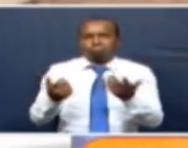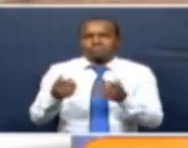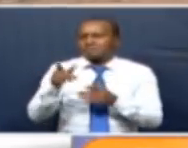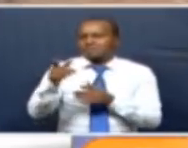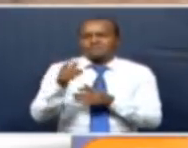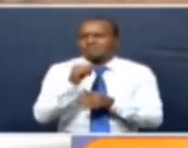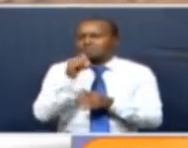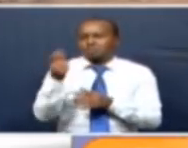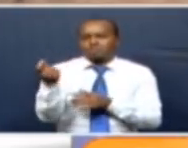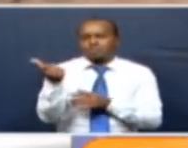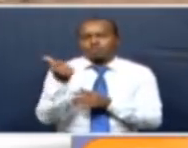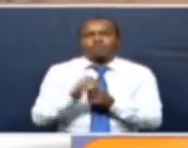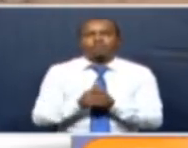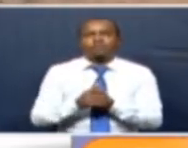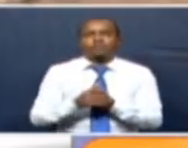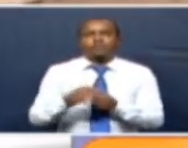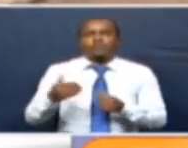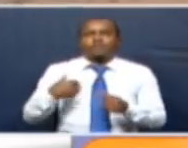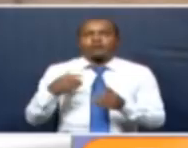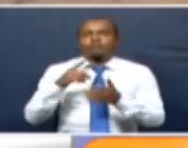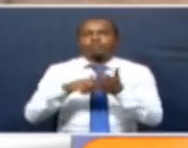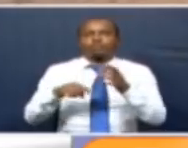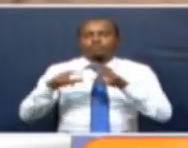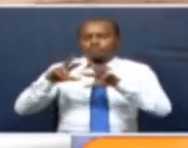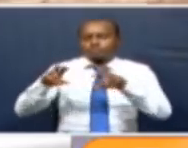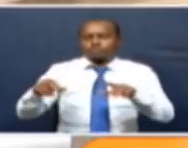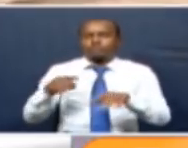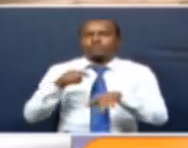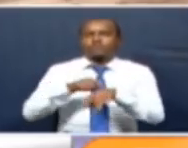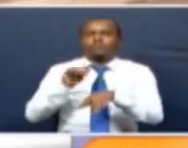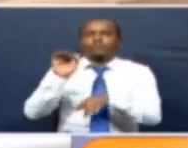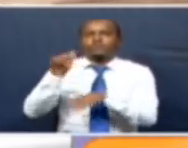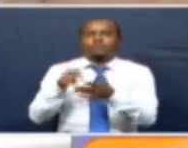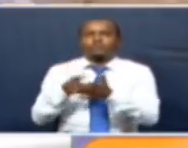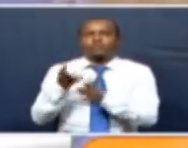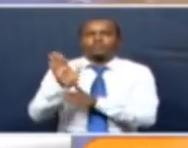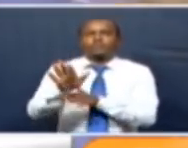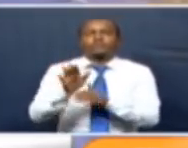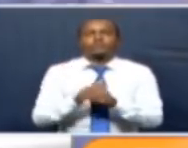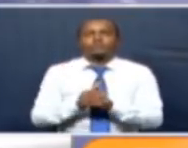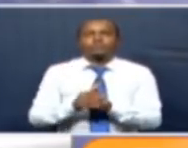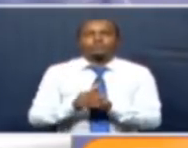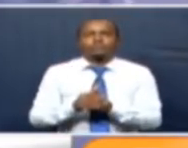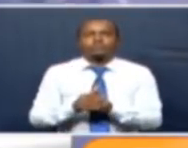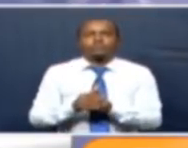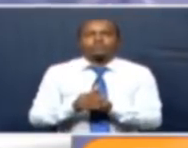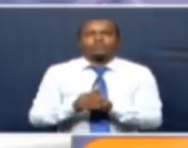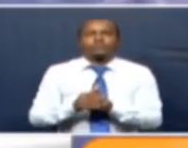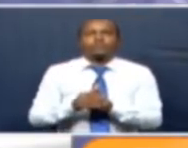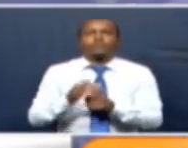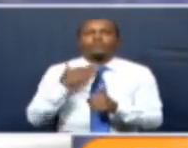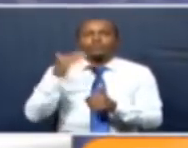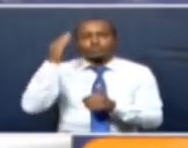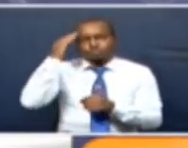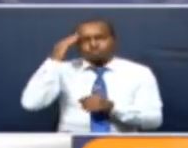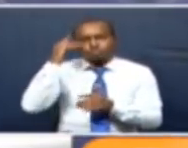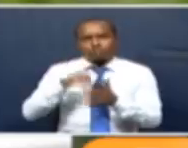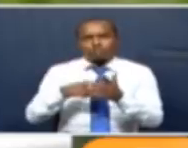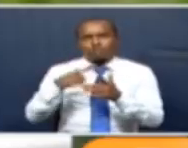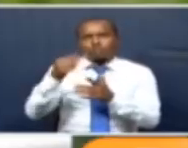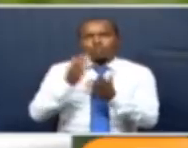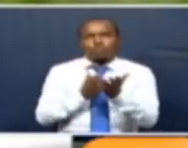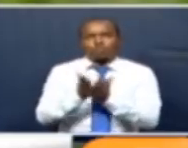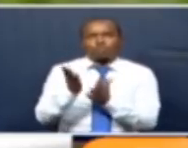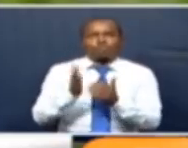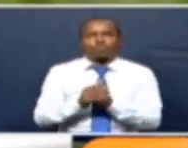light. There is what we'll be looking for when we're asking for compensation. Mm-hmm. Okay? It's what we want to know, what he has undergone,